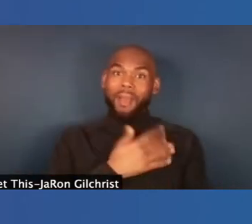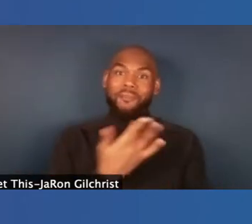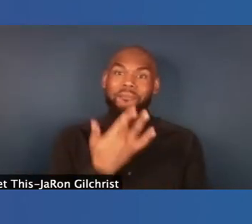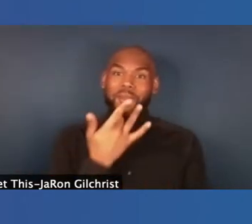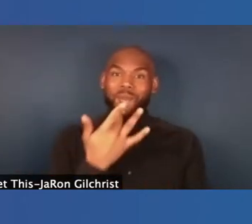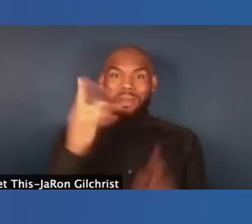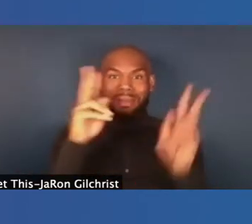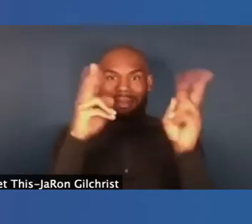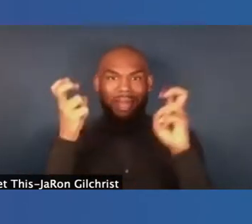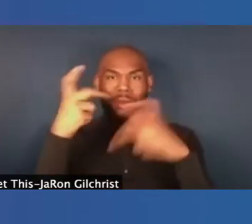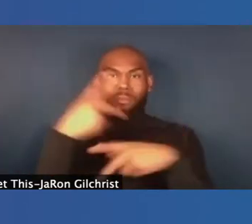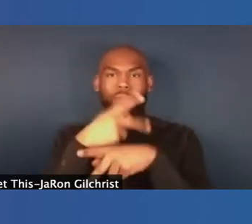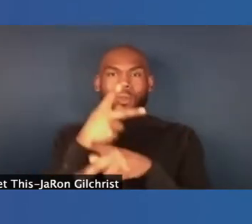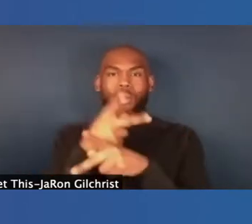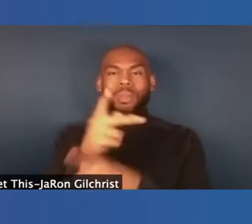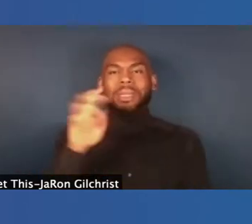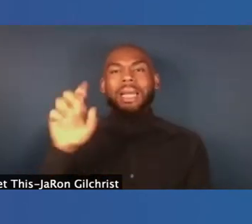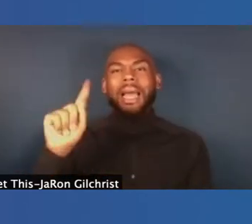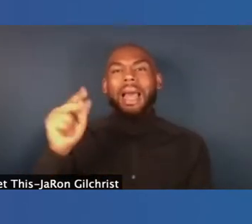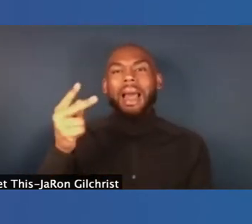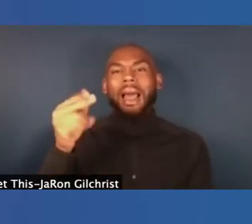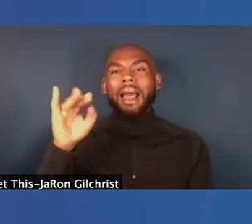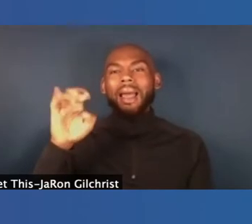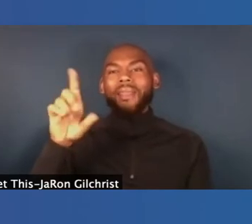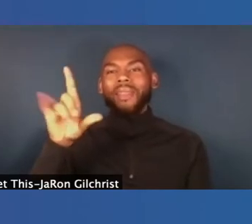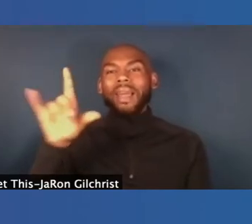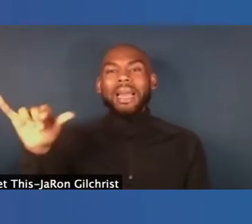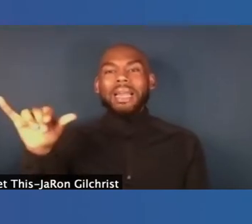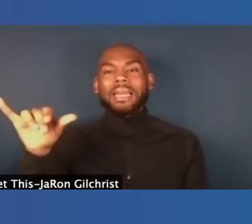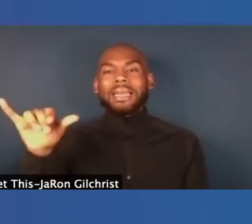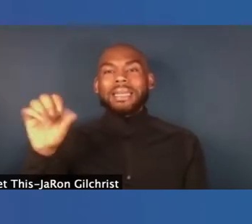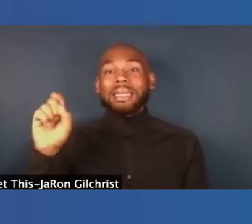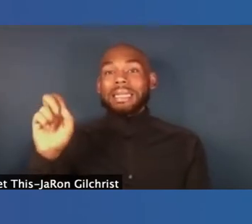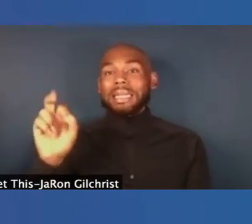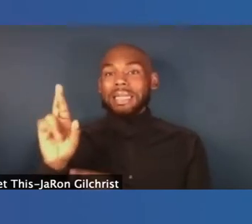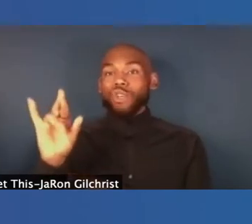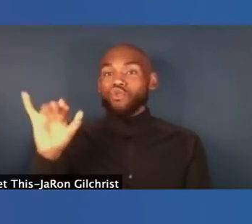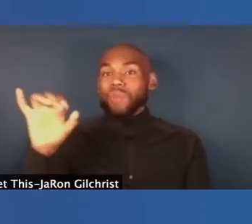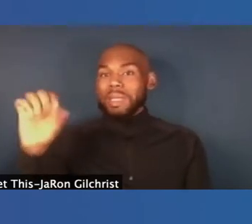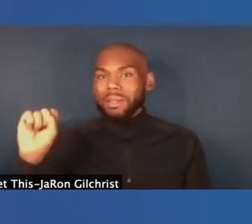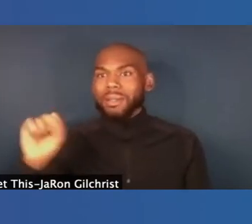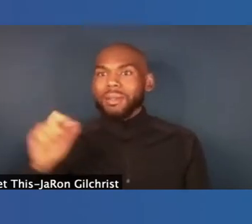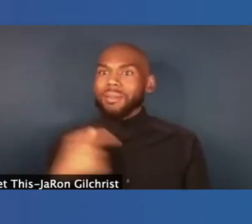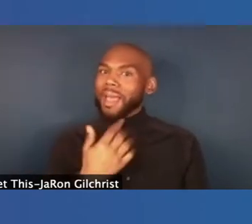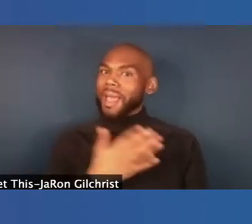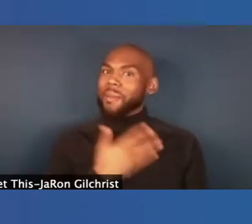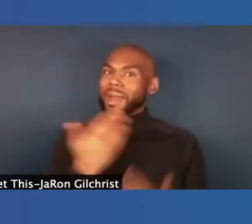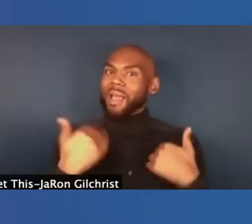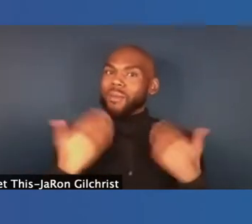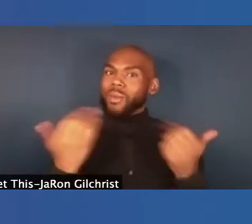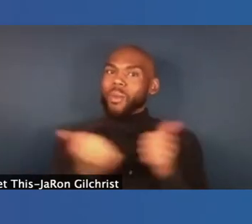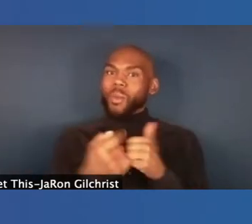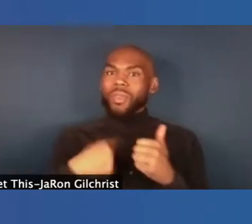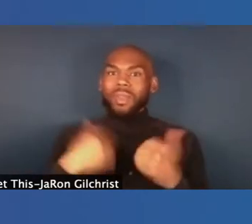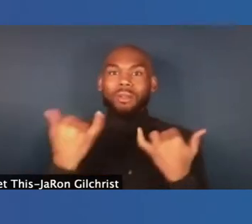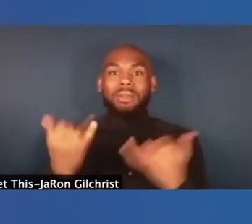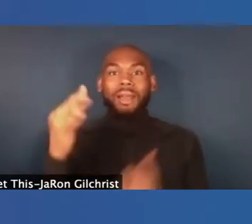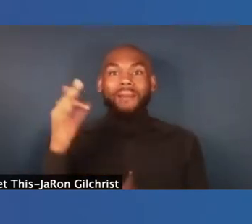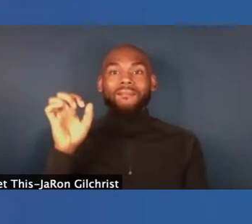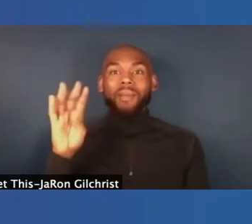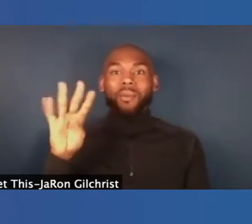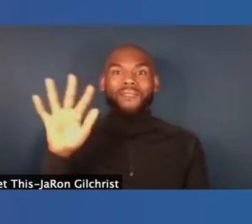Producing Ethically series so far. So it's really exciting to have you with us on Friday, February 5th, or